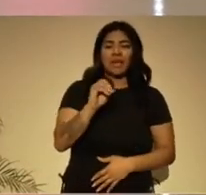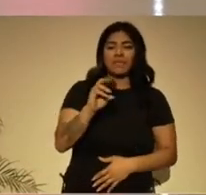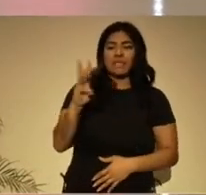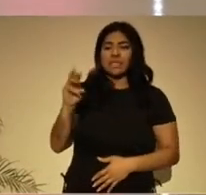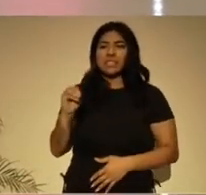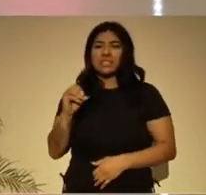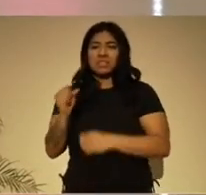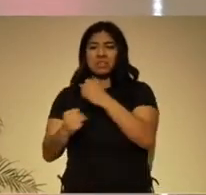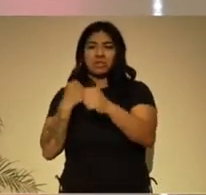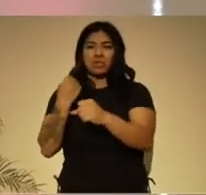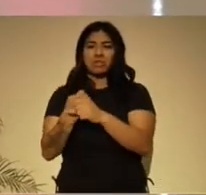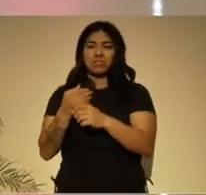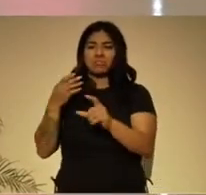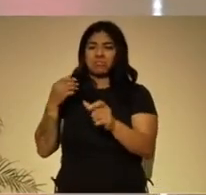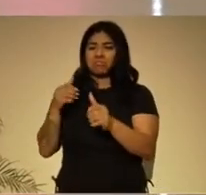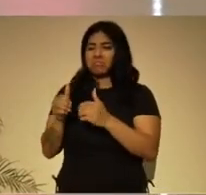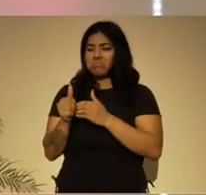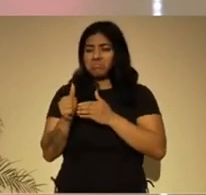driven perspective.